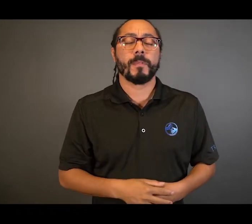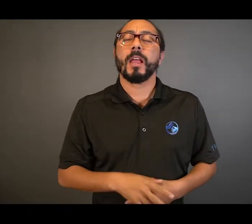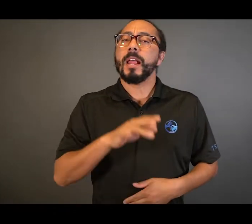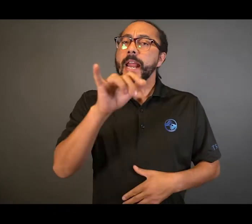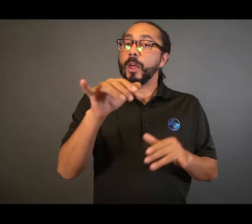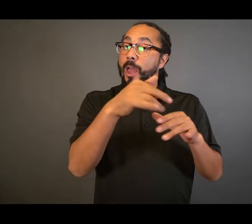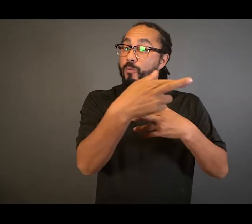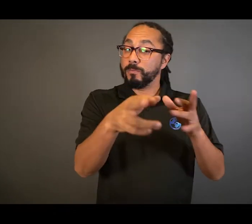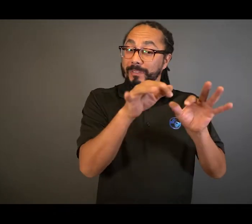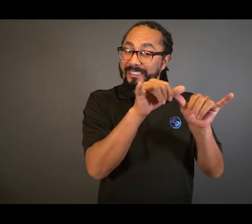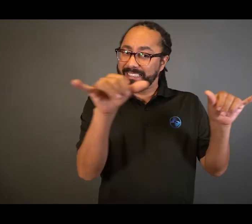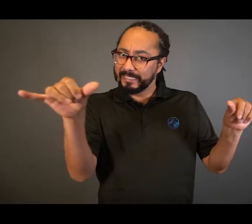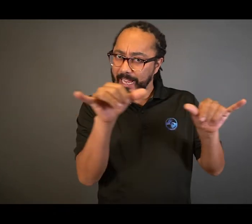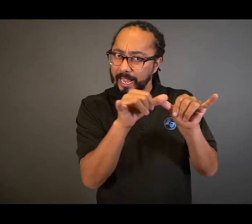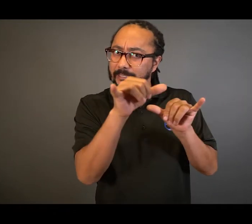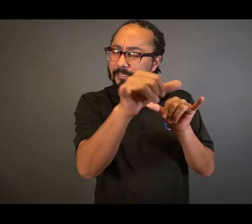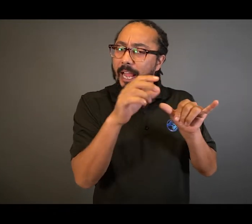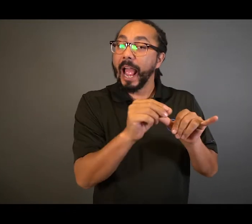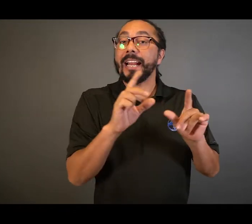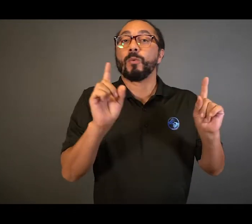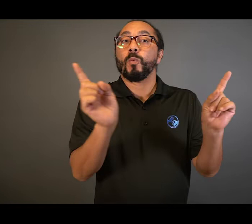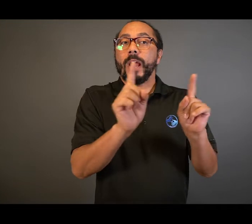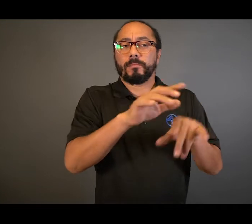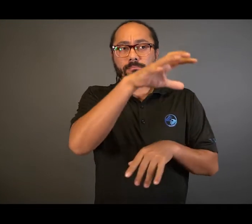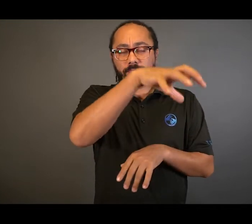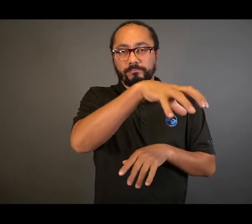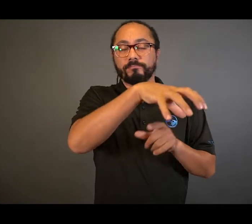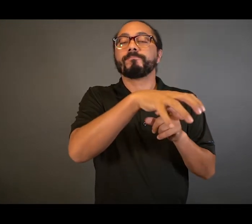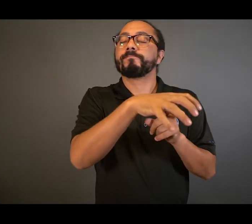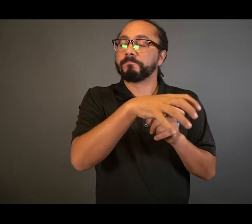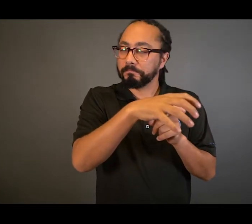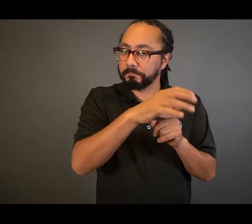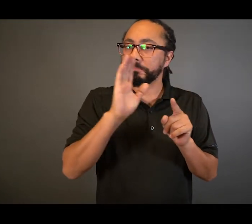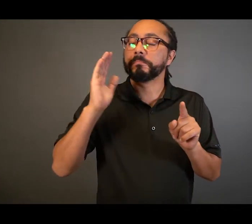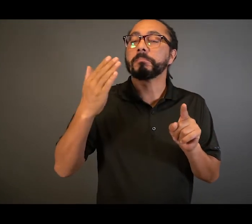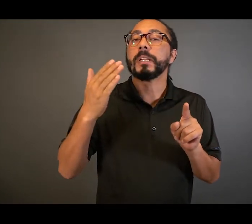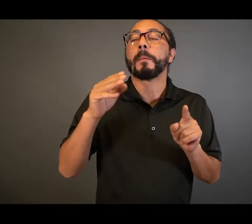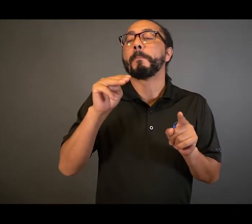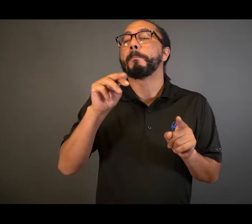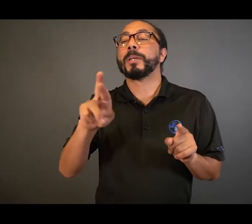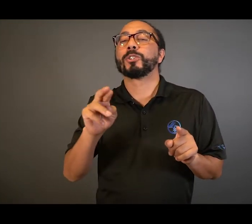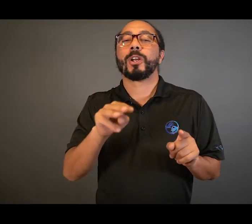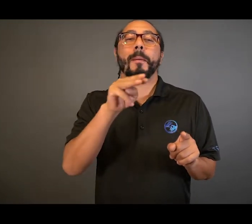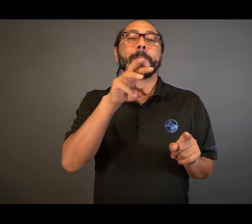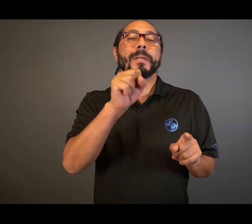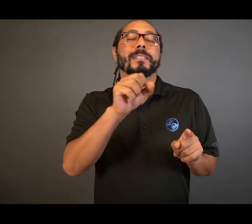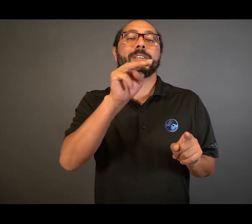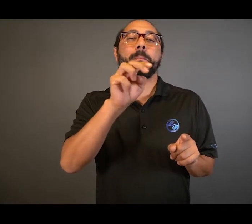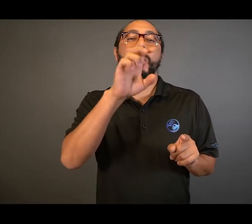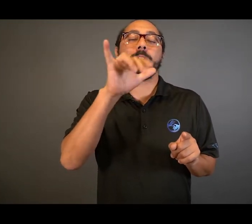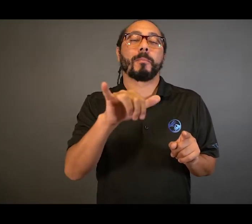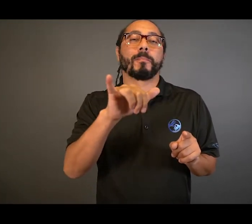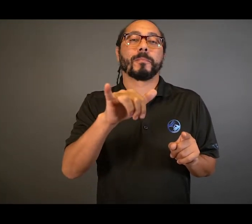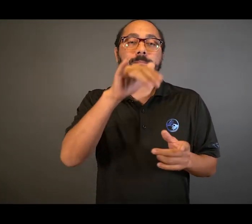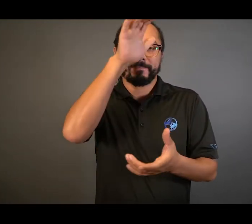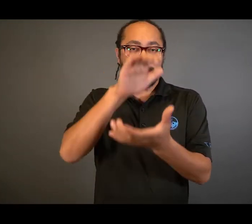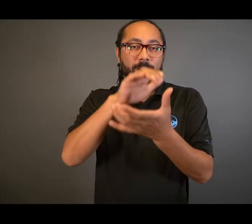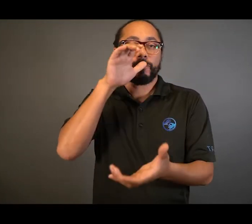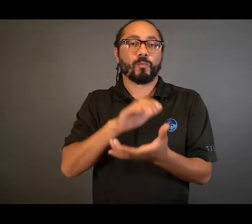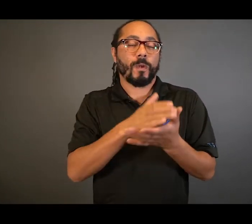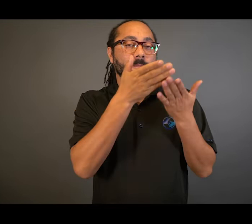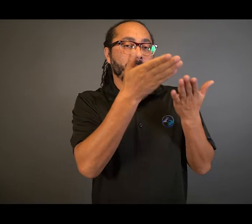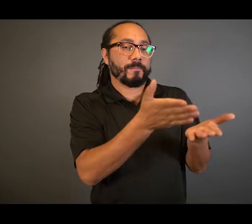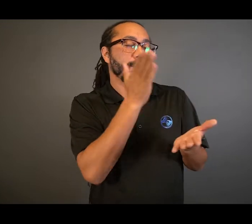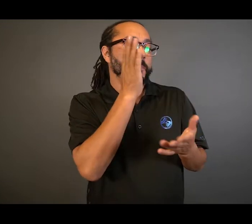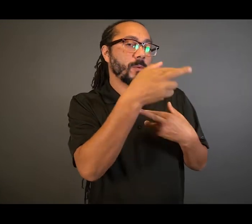Given its size and location, this room was likely the bedroom of Mr. and Mrs. Montgomery. When